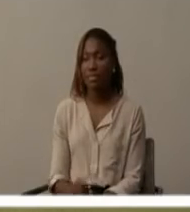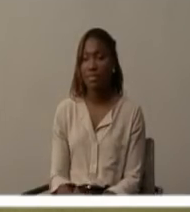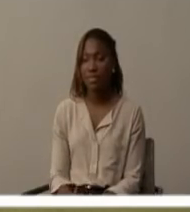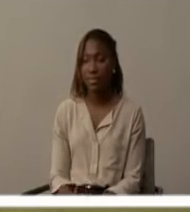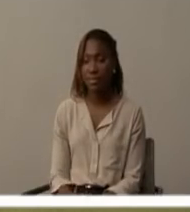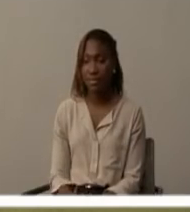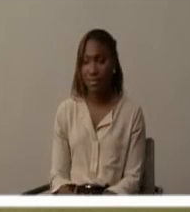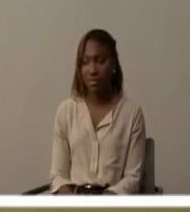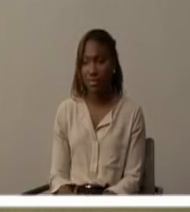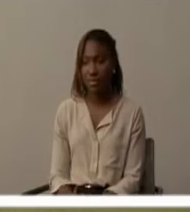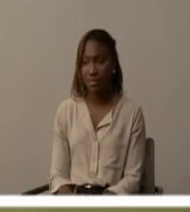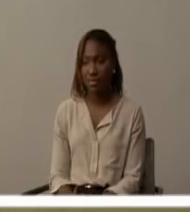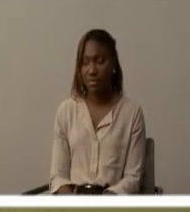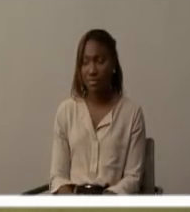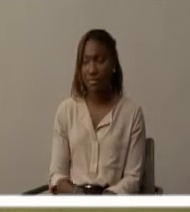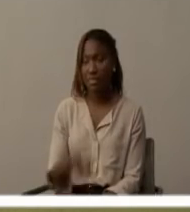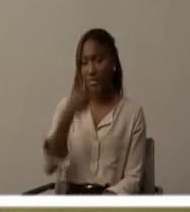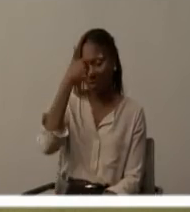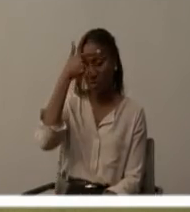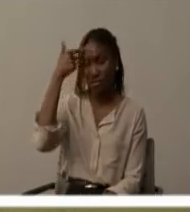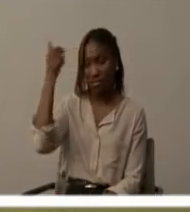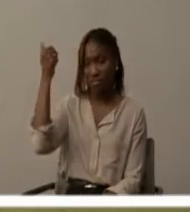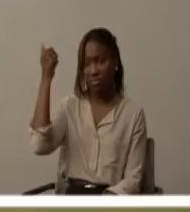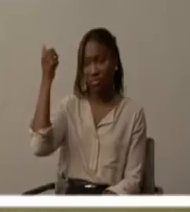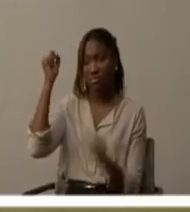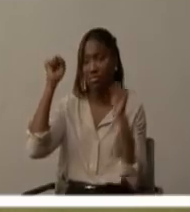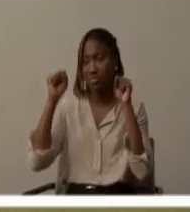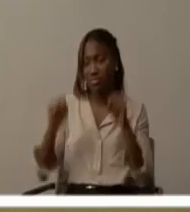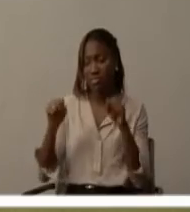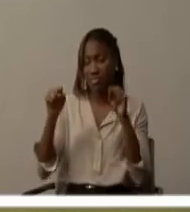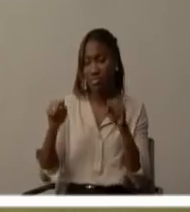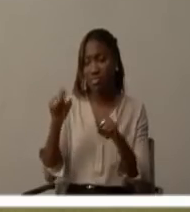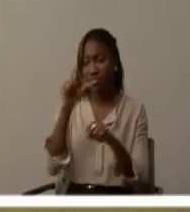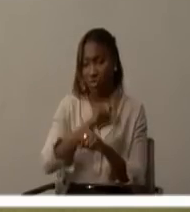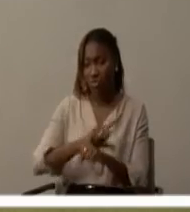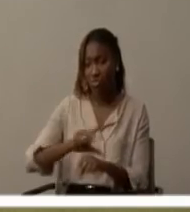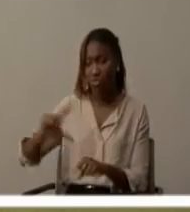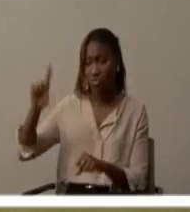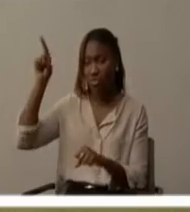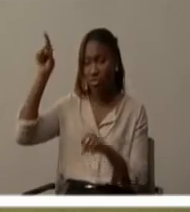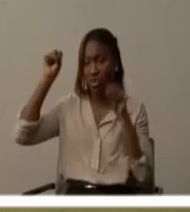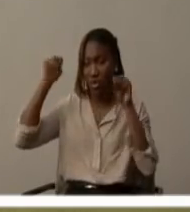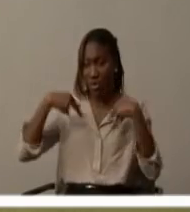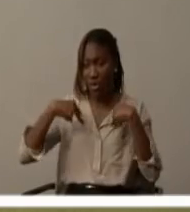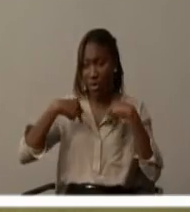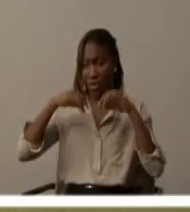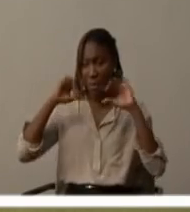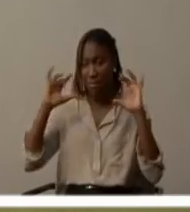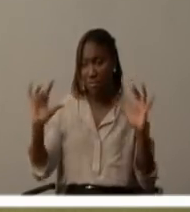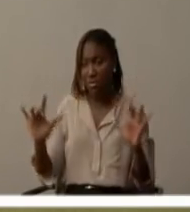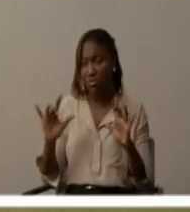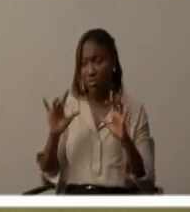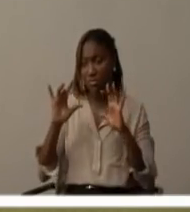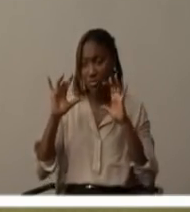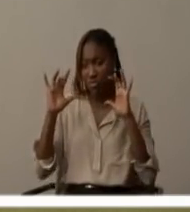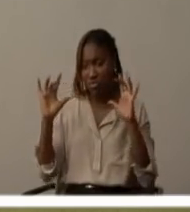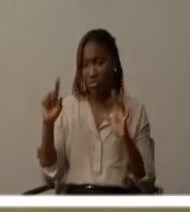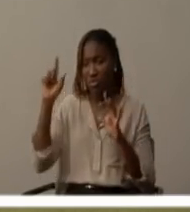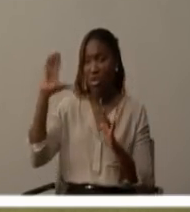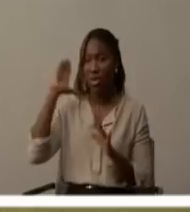redemption. Because with the Lord there is mercy and fullness